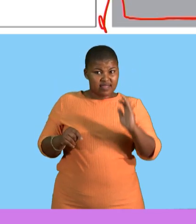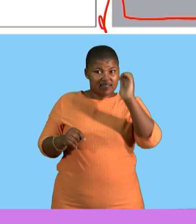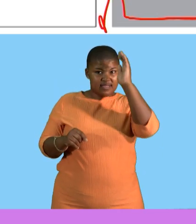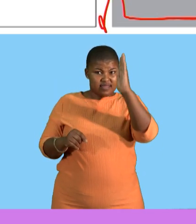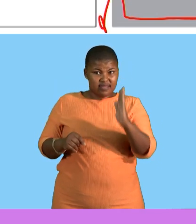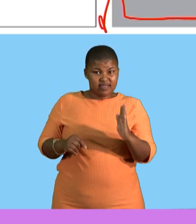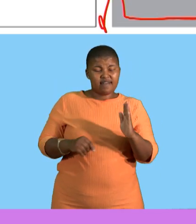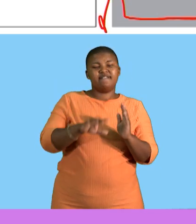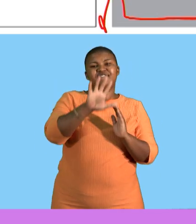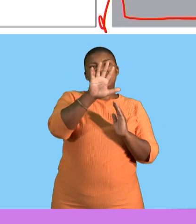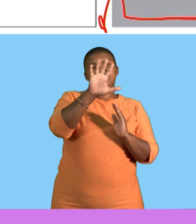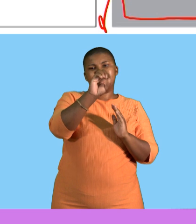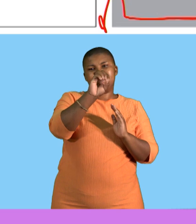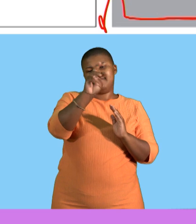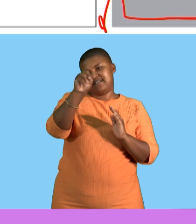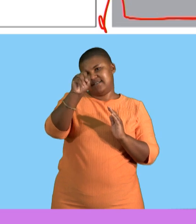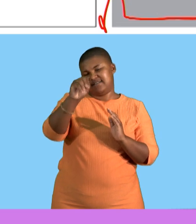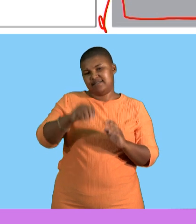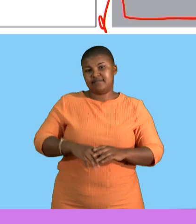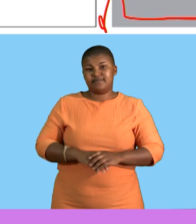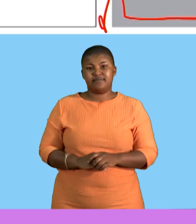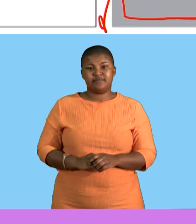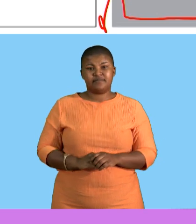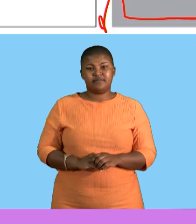then 50 meters.